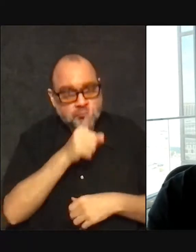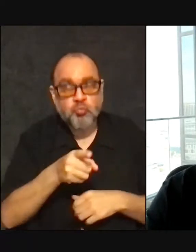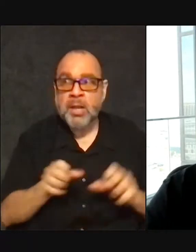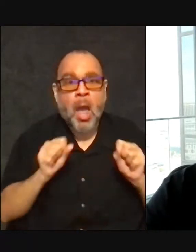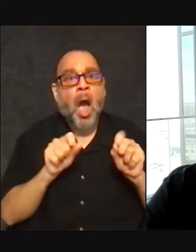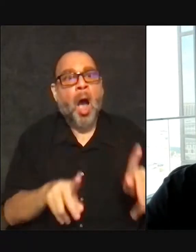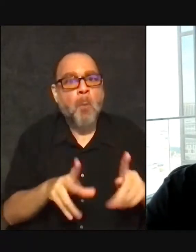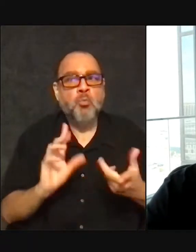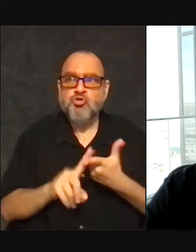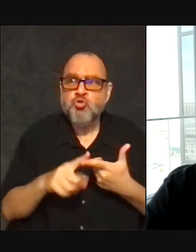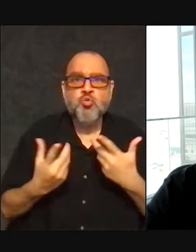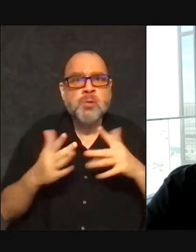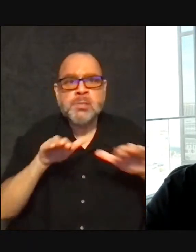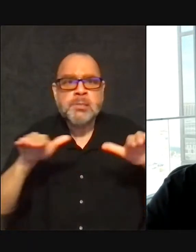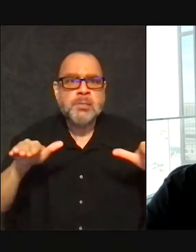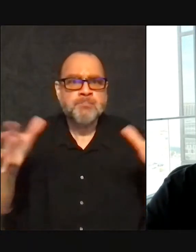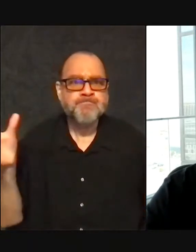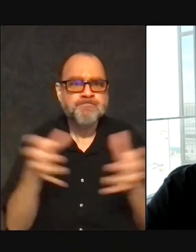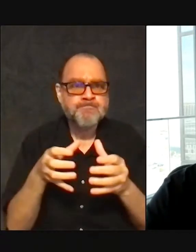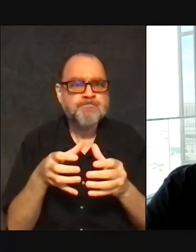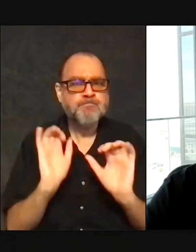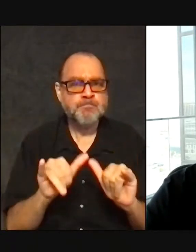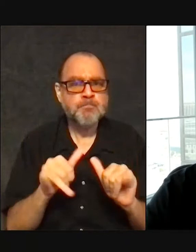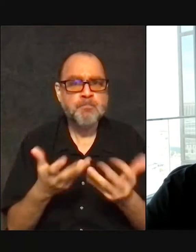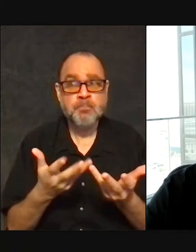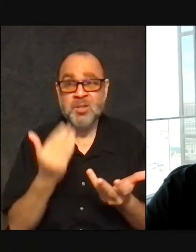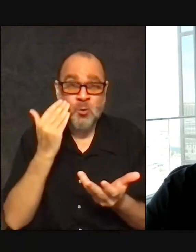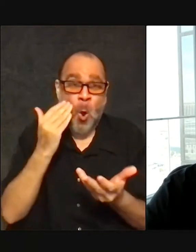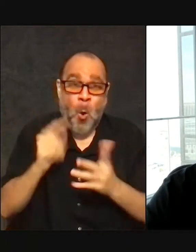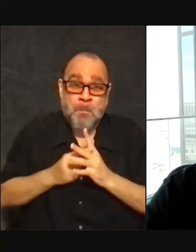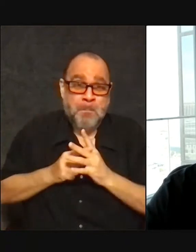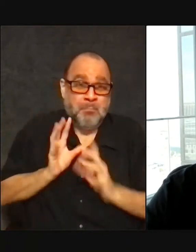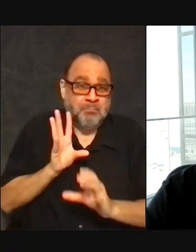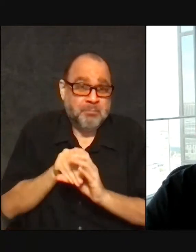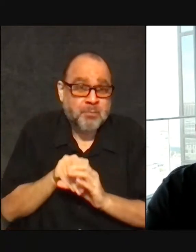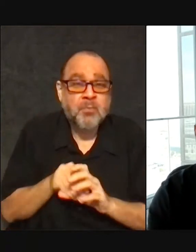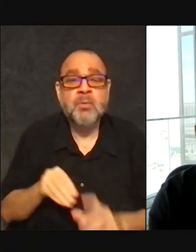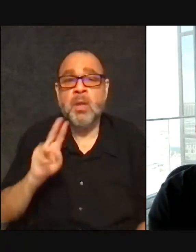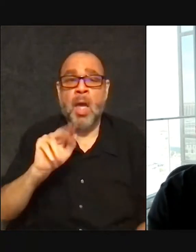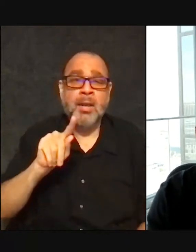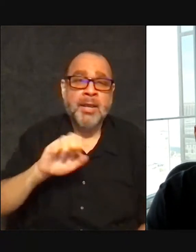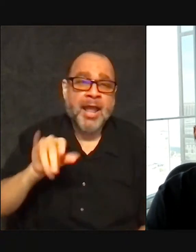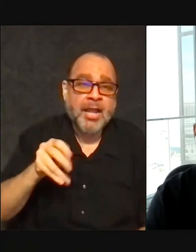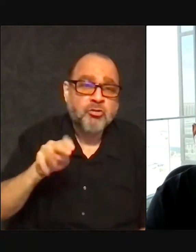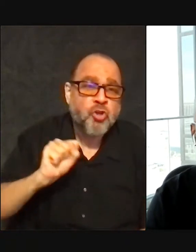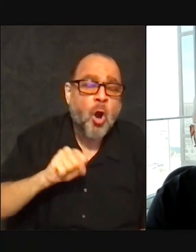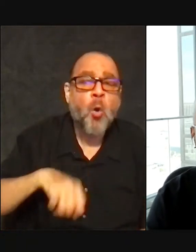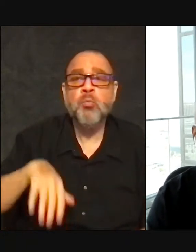into I was in there early. I was brought in by Andreessen and Nate Jones and those guys